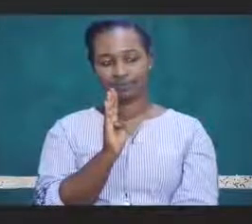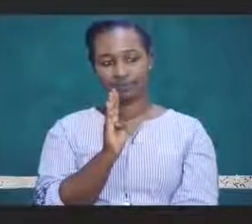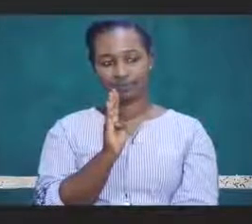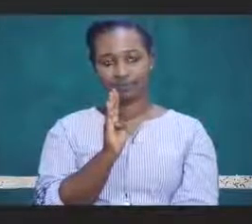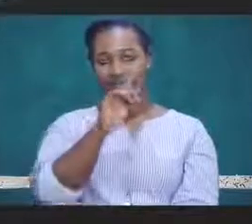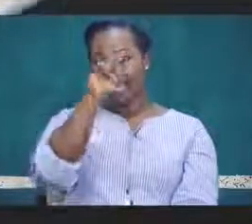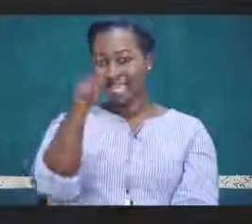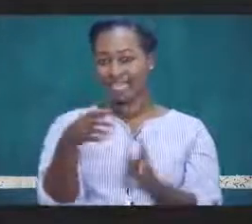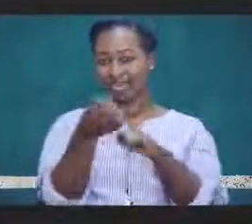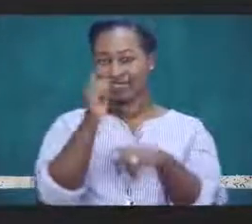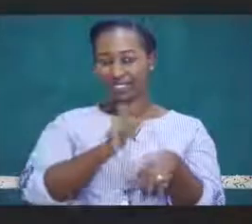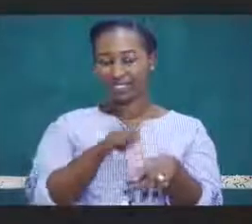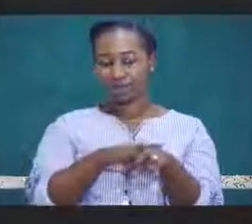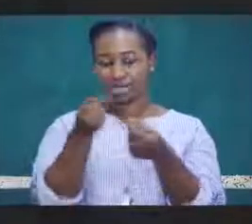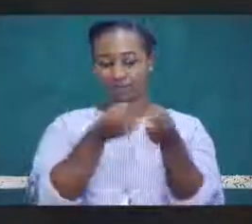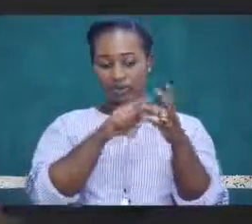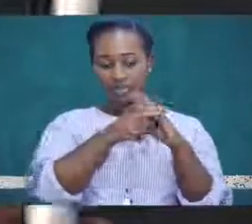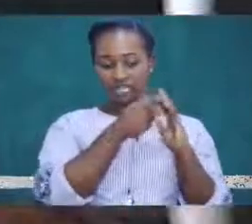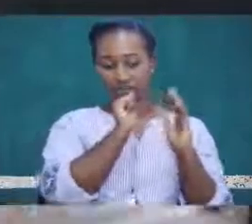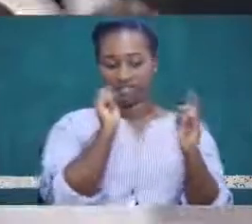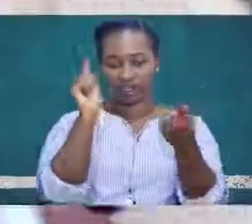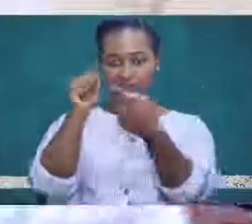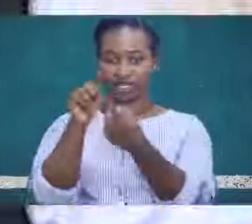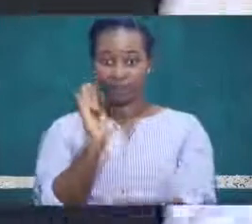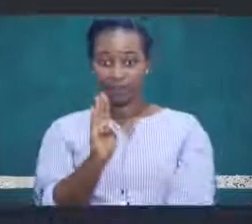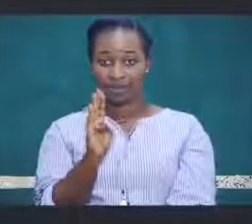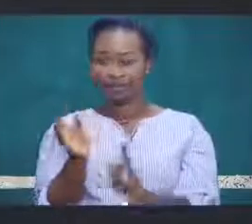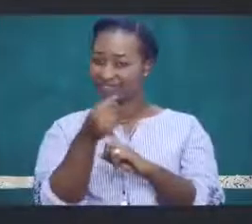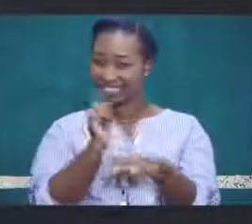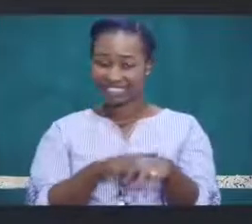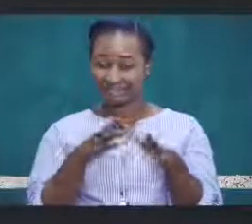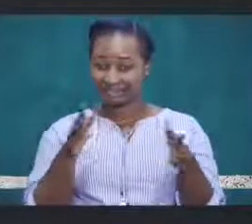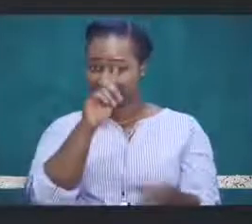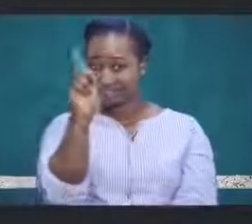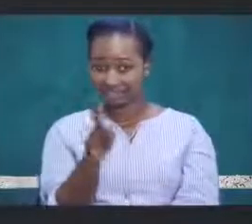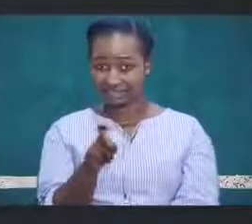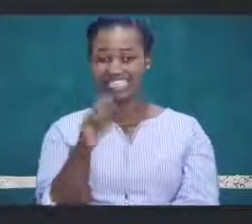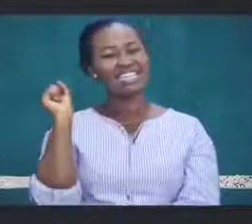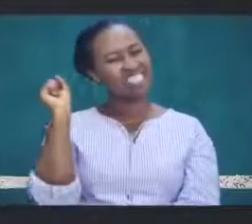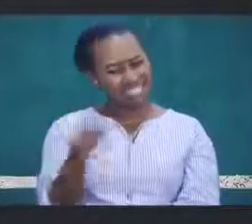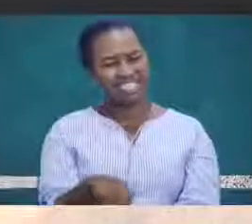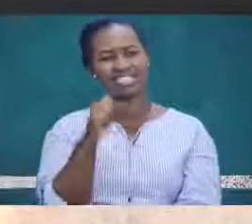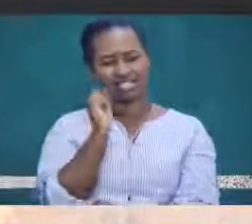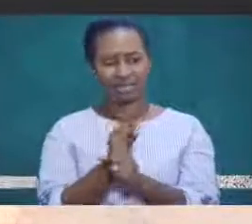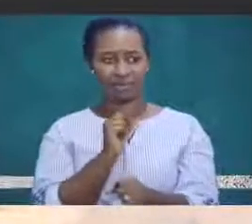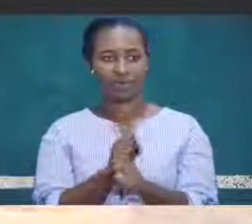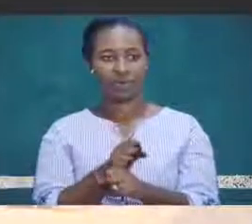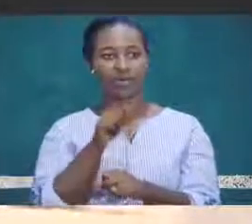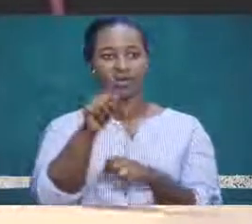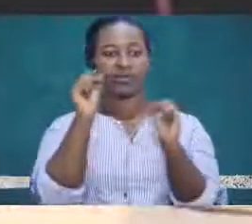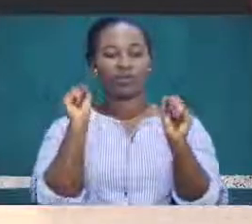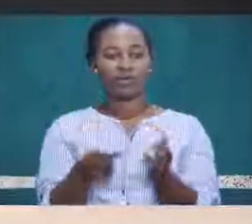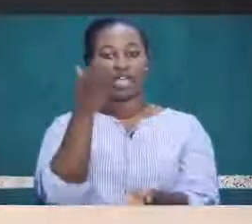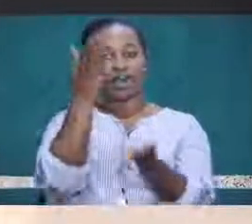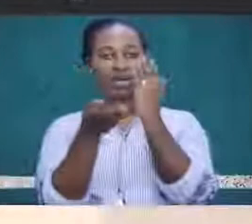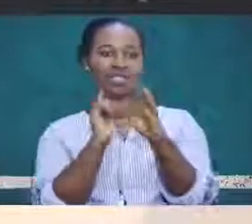Does it take time for a car to move from A to B? Does it? Yes, it does. You can measure